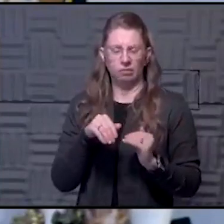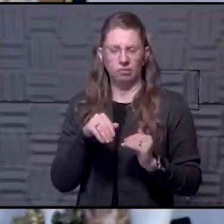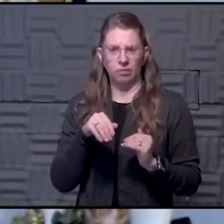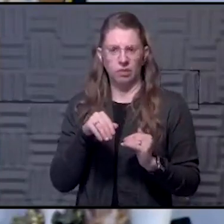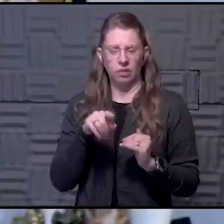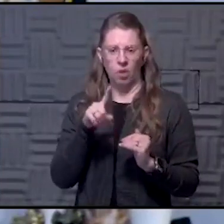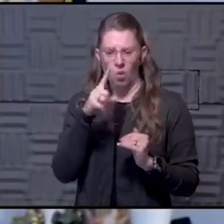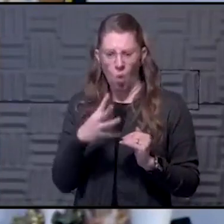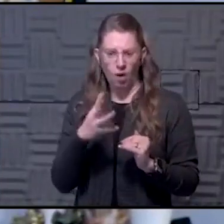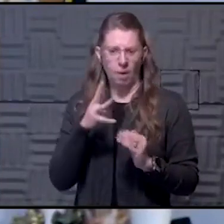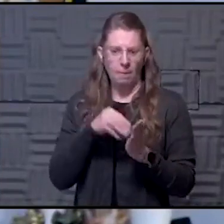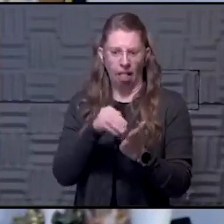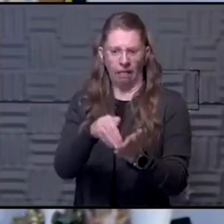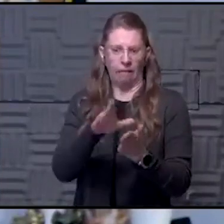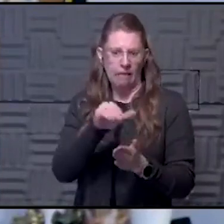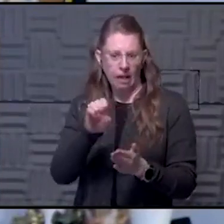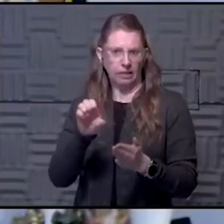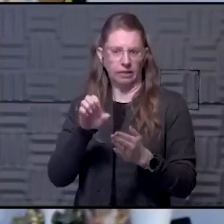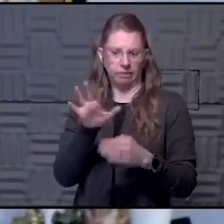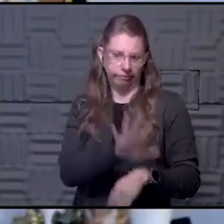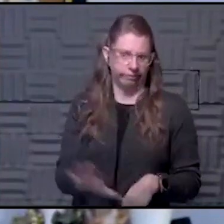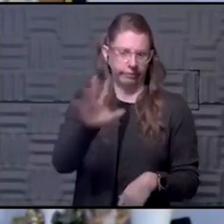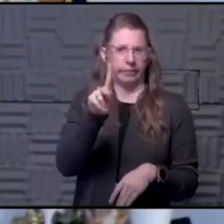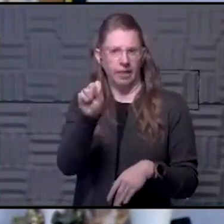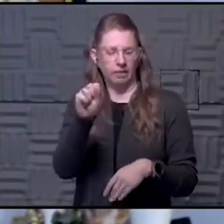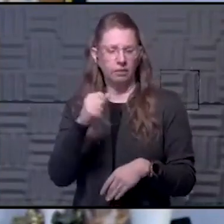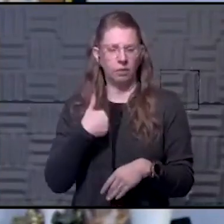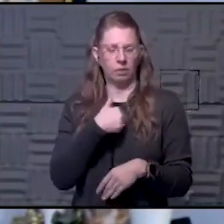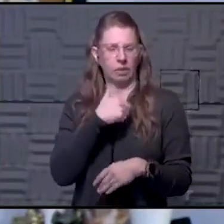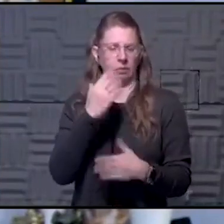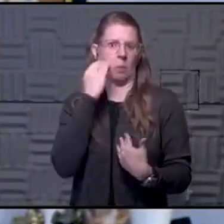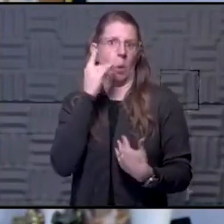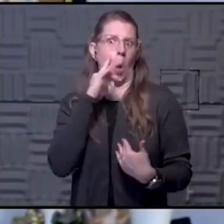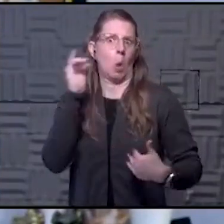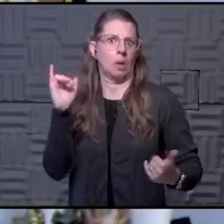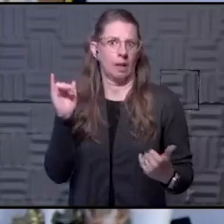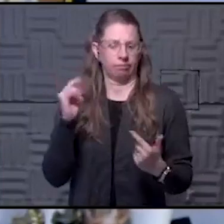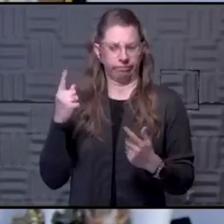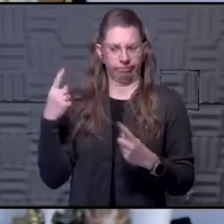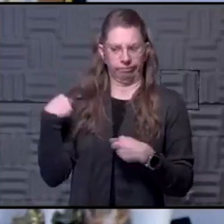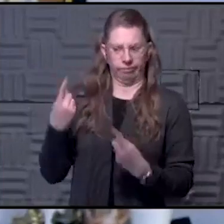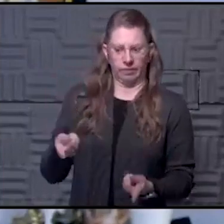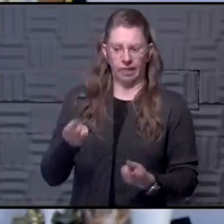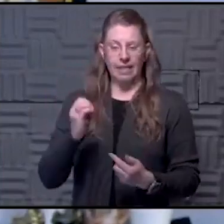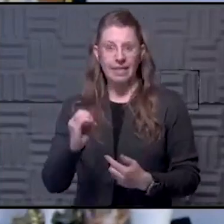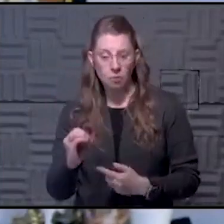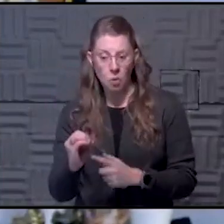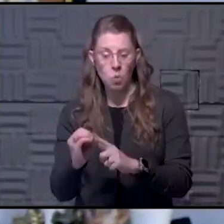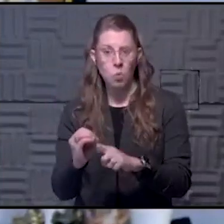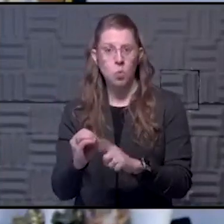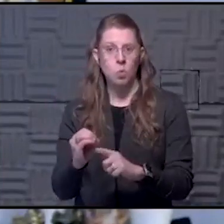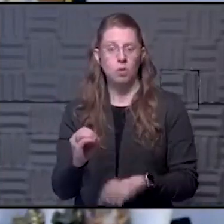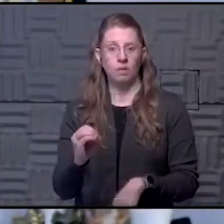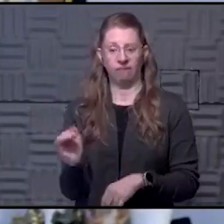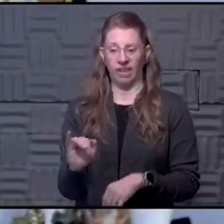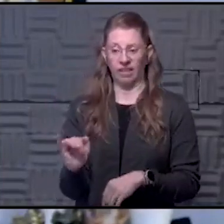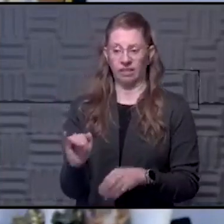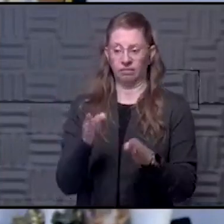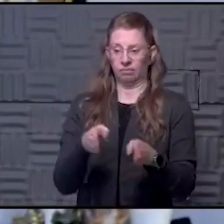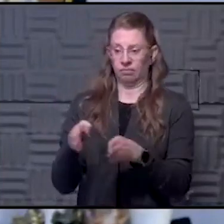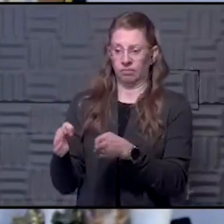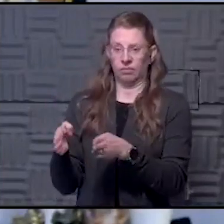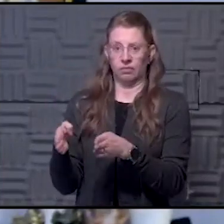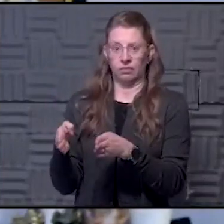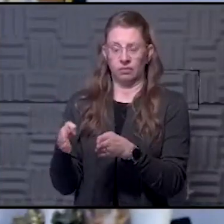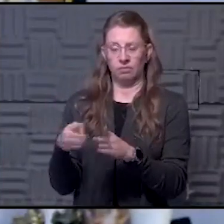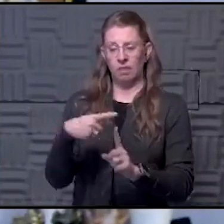getting pretty familiar with what these look like. And this one went from having 0 infected individuals